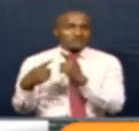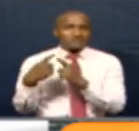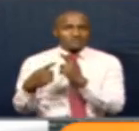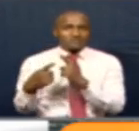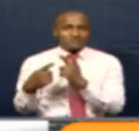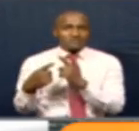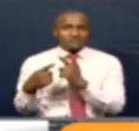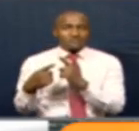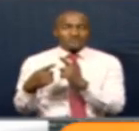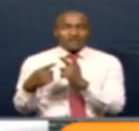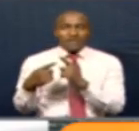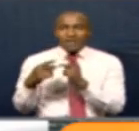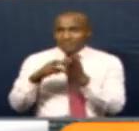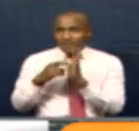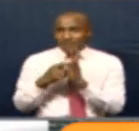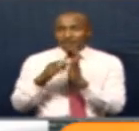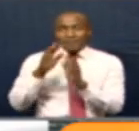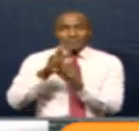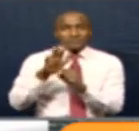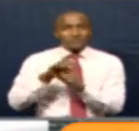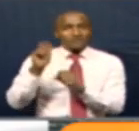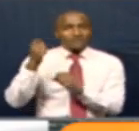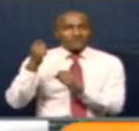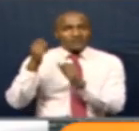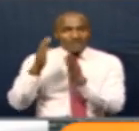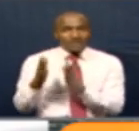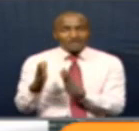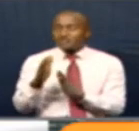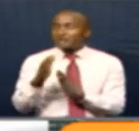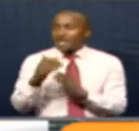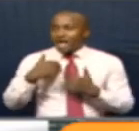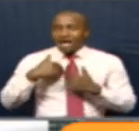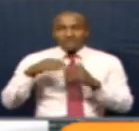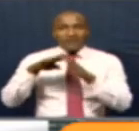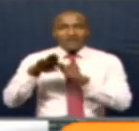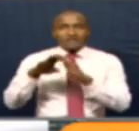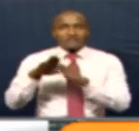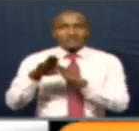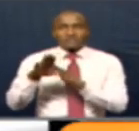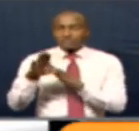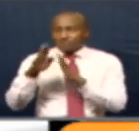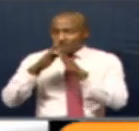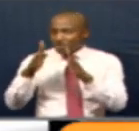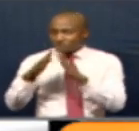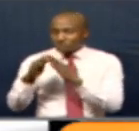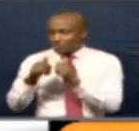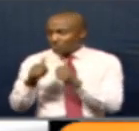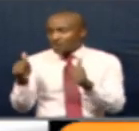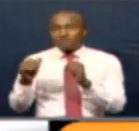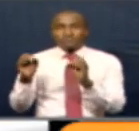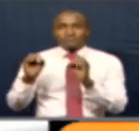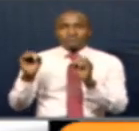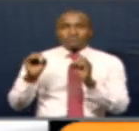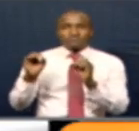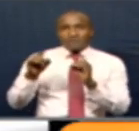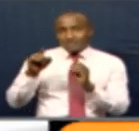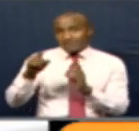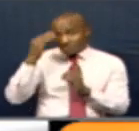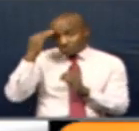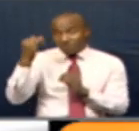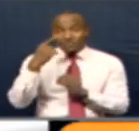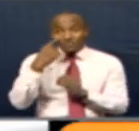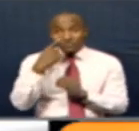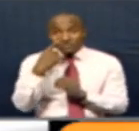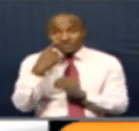then what that means is that the majority of Kenyans do not have access to decent housing. And that is why you see also that